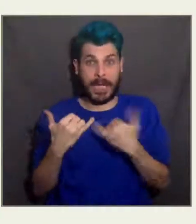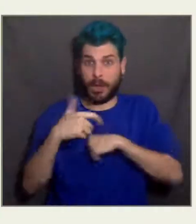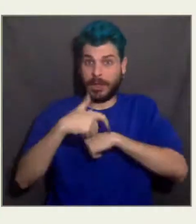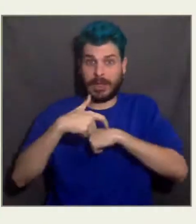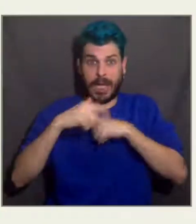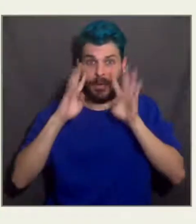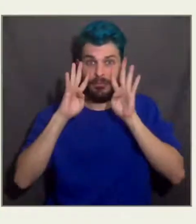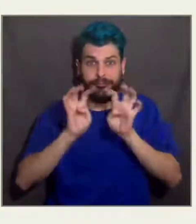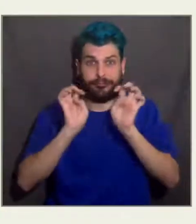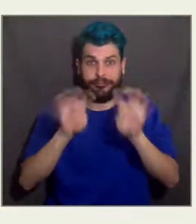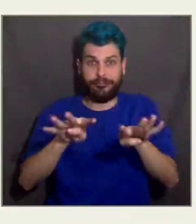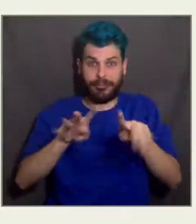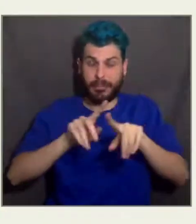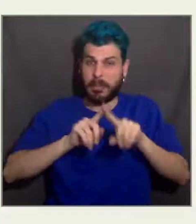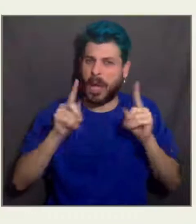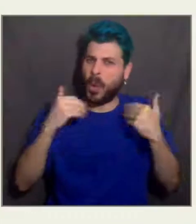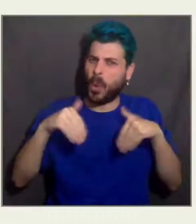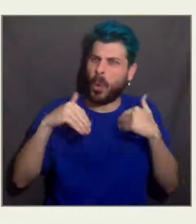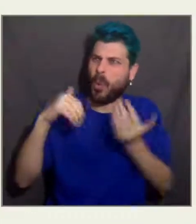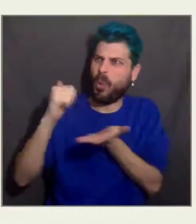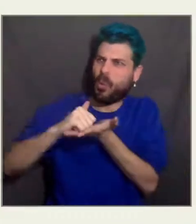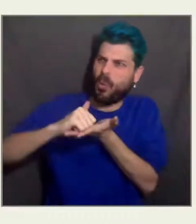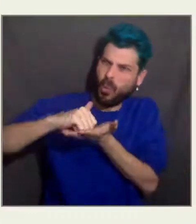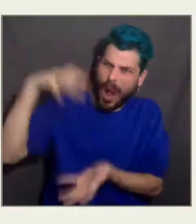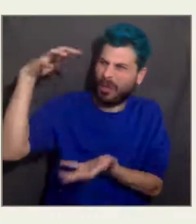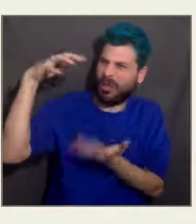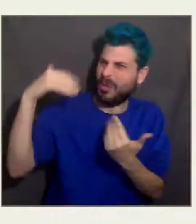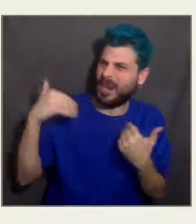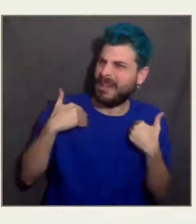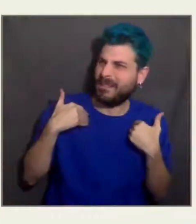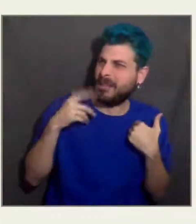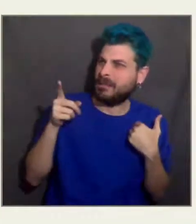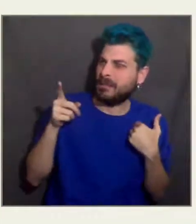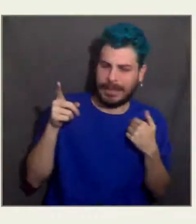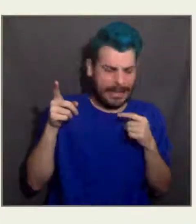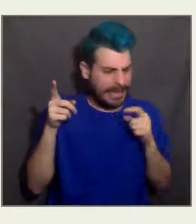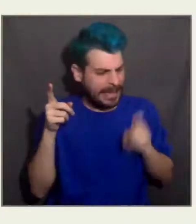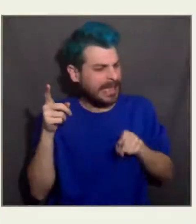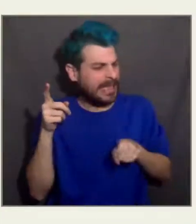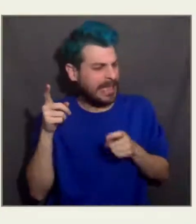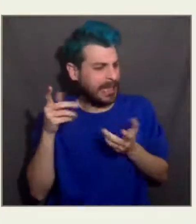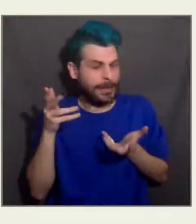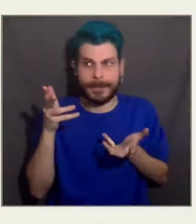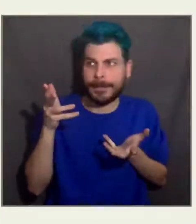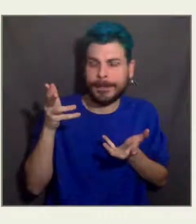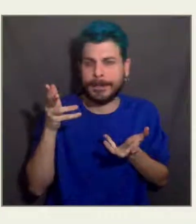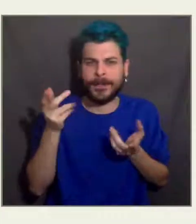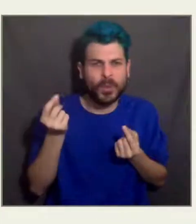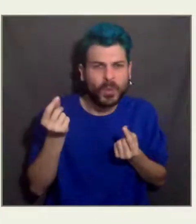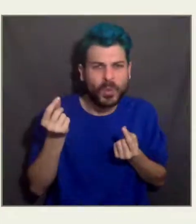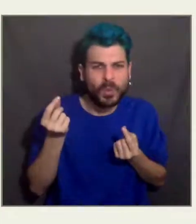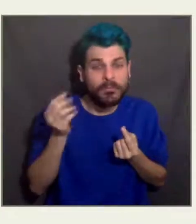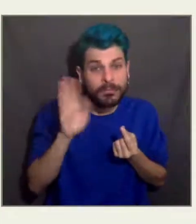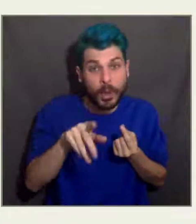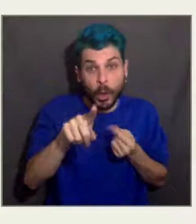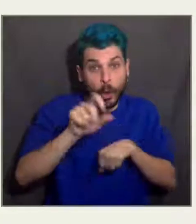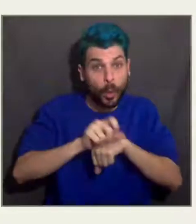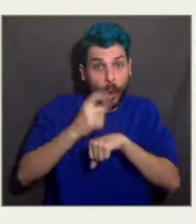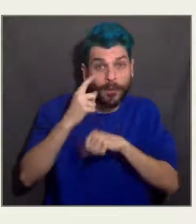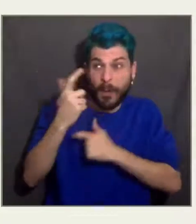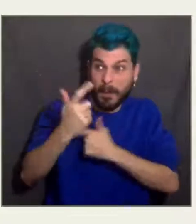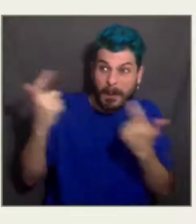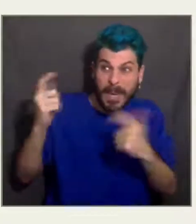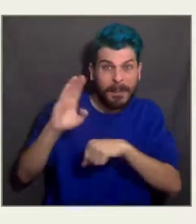unprecedented wealth and also unprecedented need. If you work for a large employer, help make hiring easier